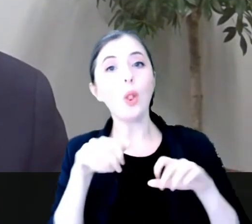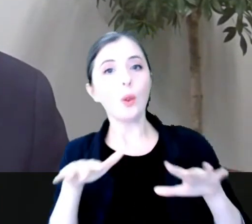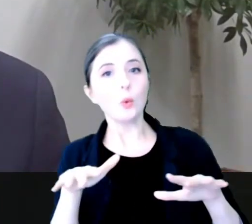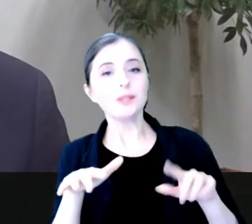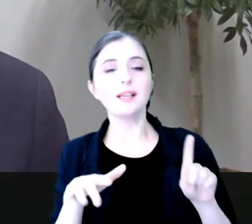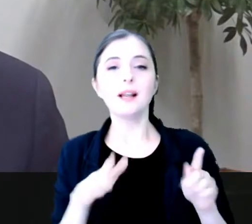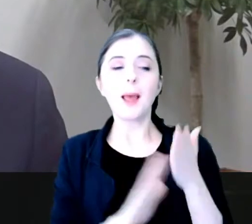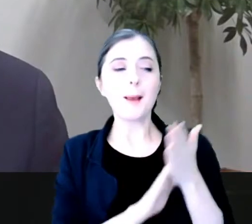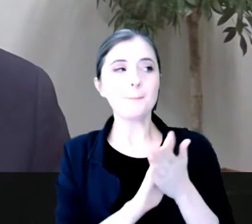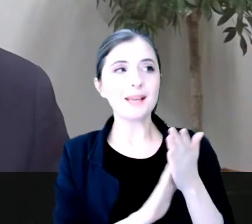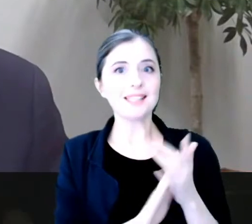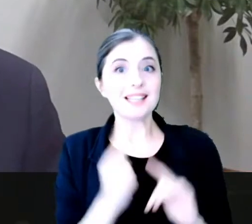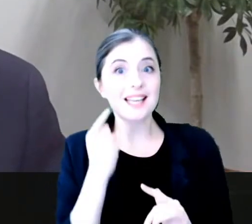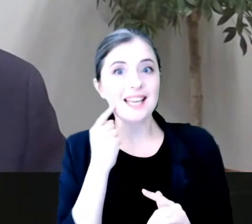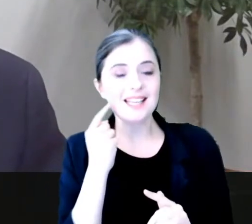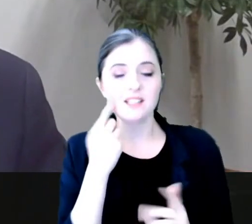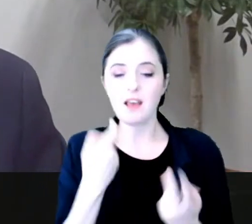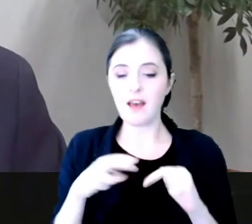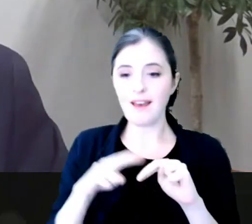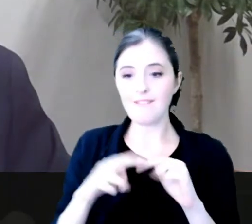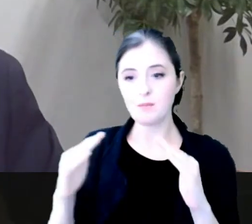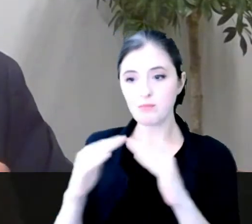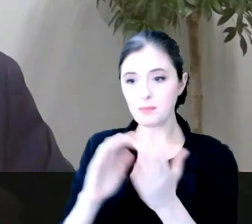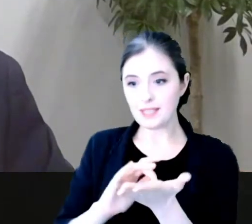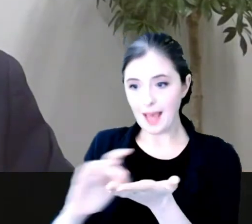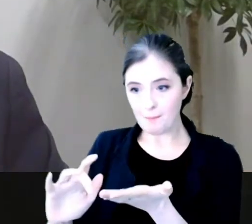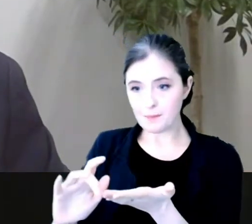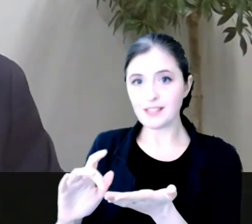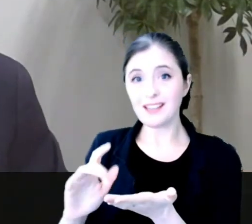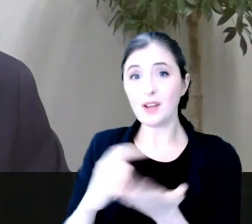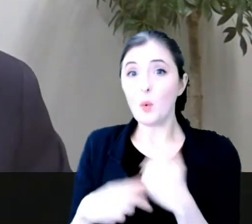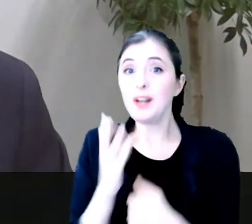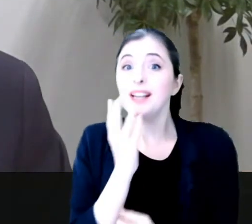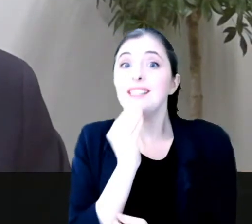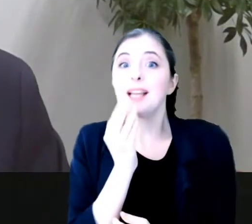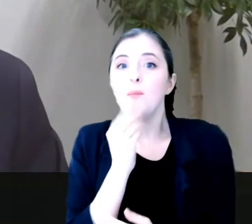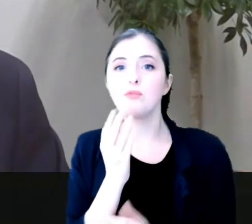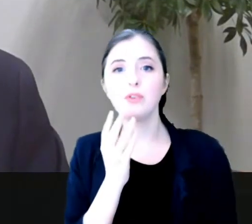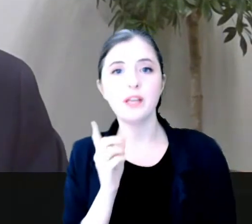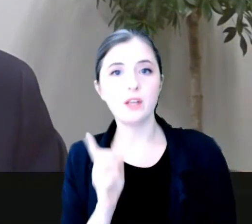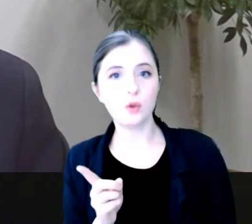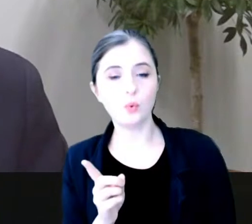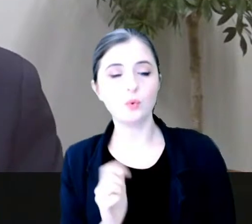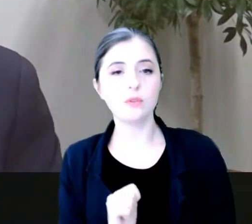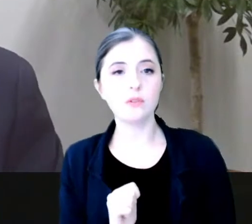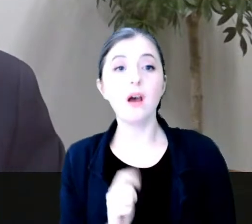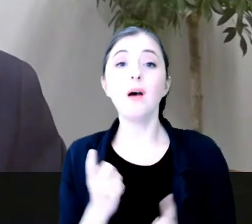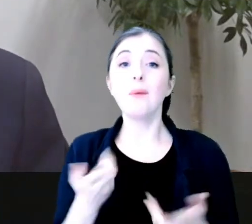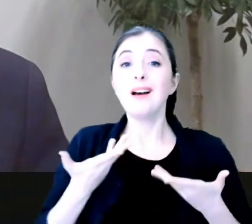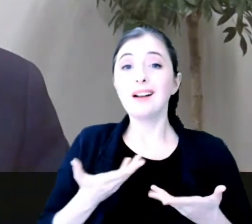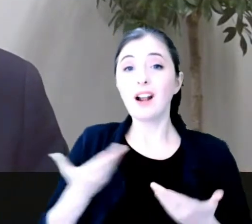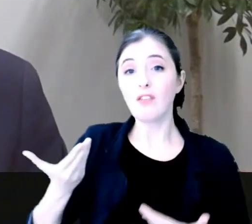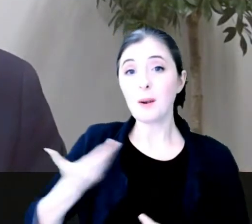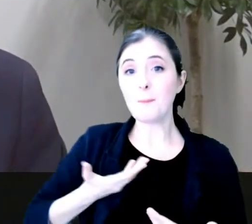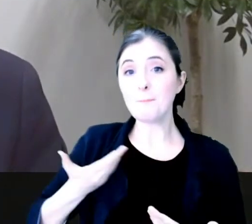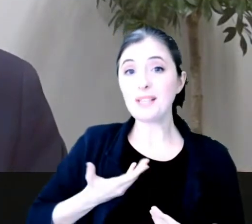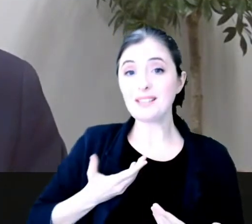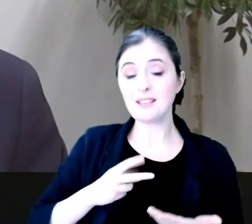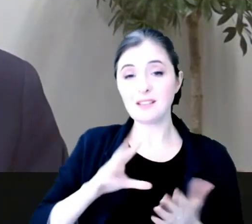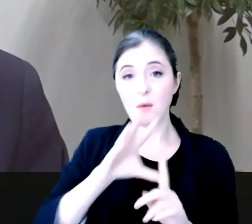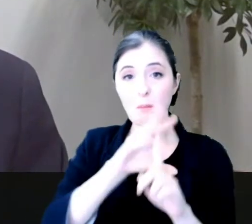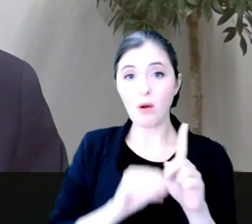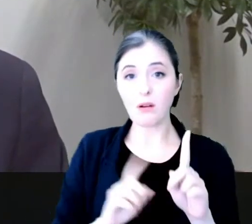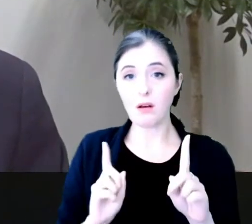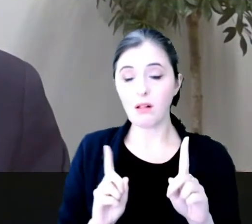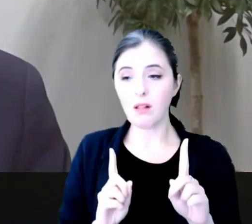that are currently sitting empty. But you're spot on, by the way. The way the current business model works is it's in the interest of investors to